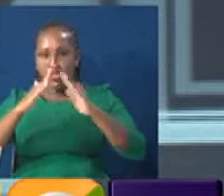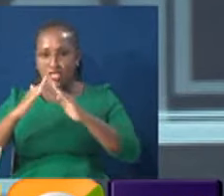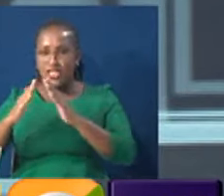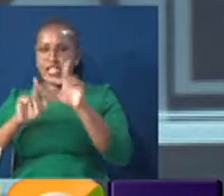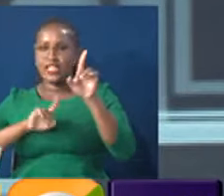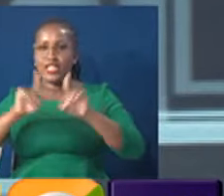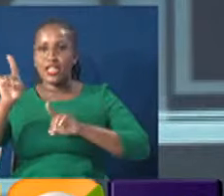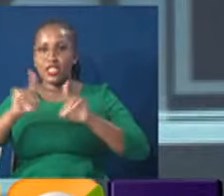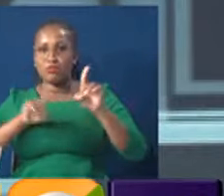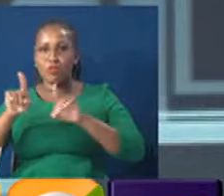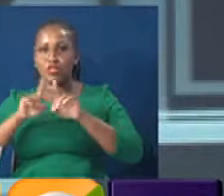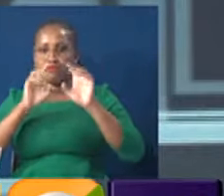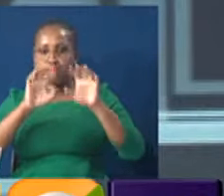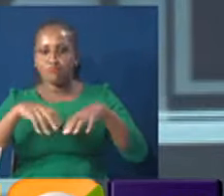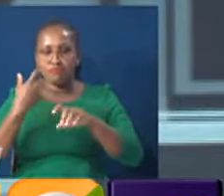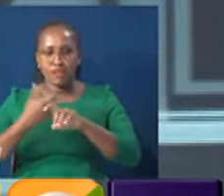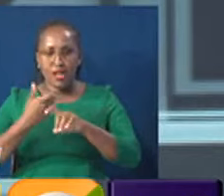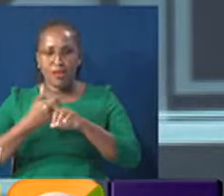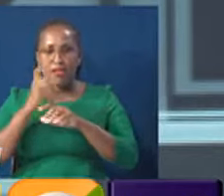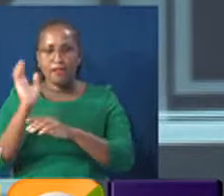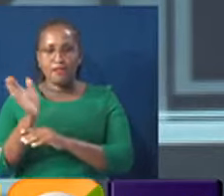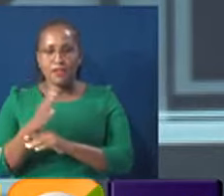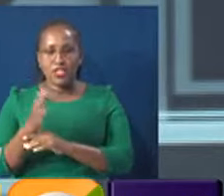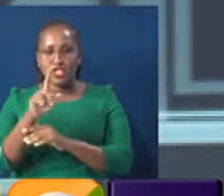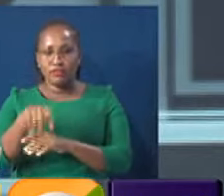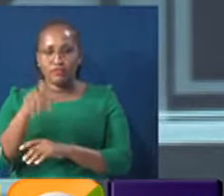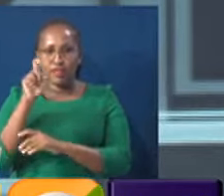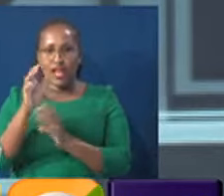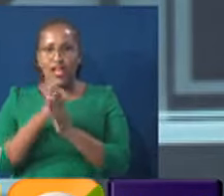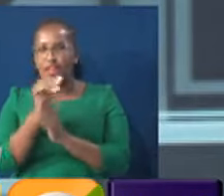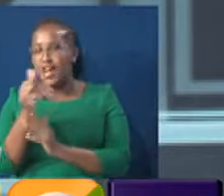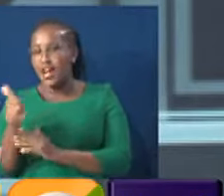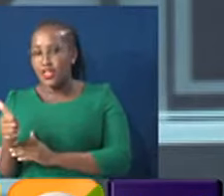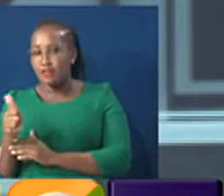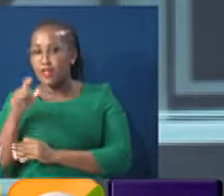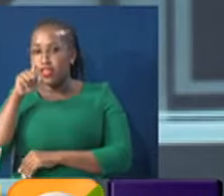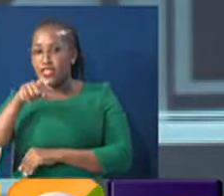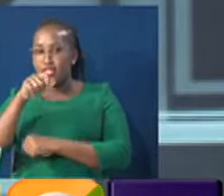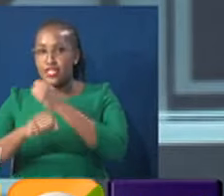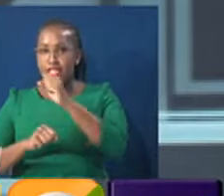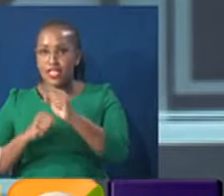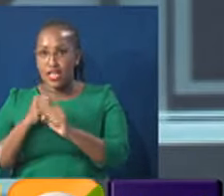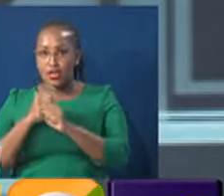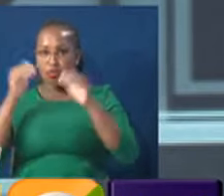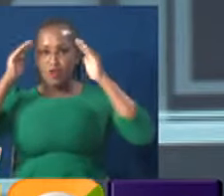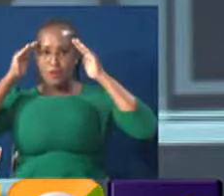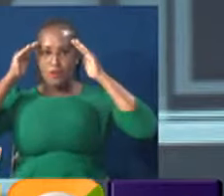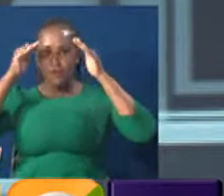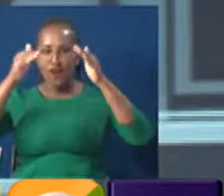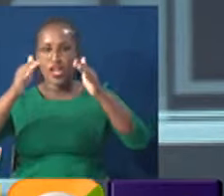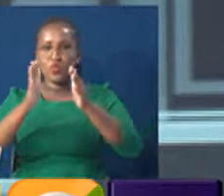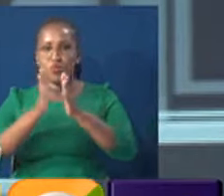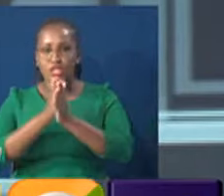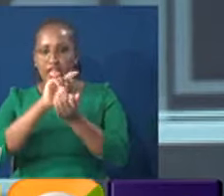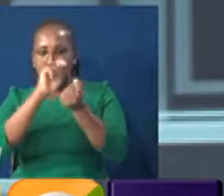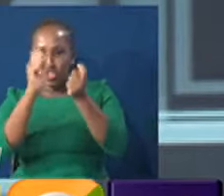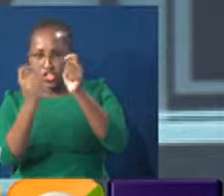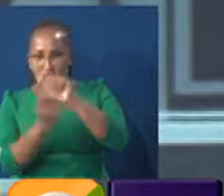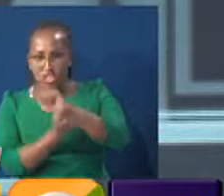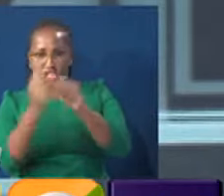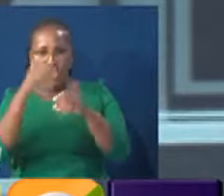mining, fishing, among others. Mm-hmm. During this year, we focused on reforms in the